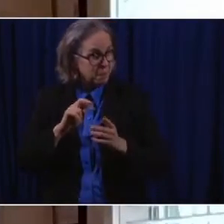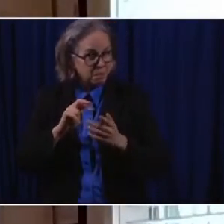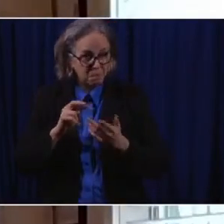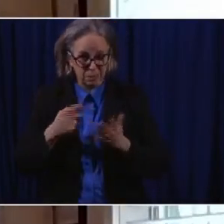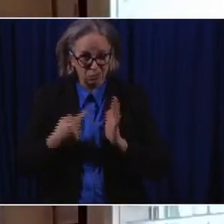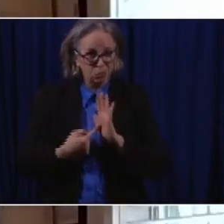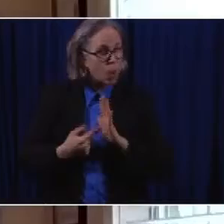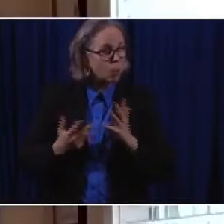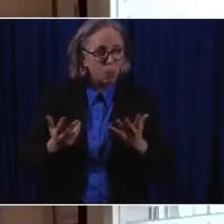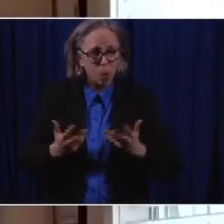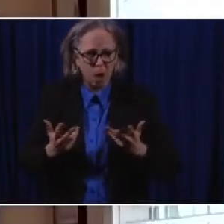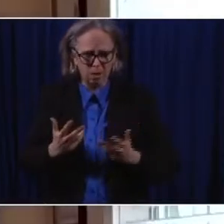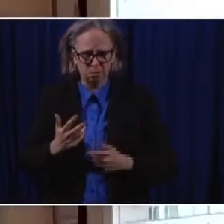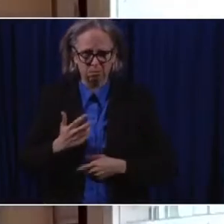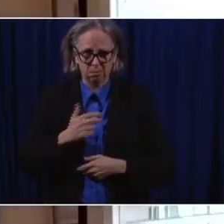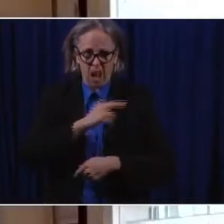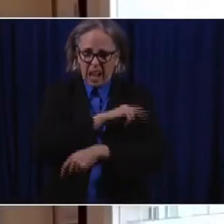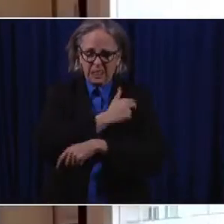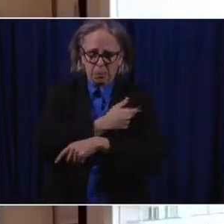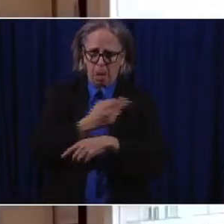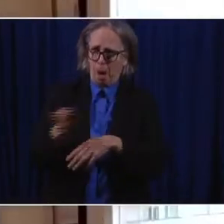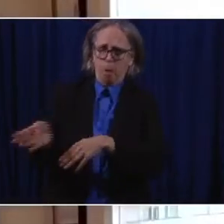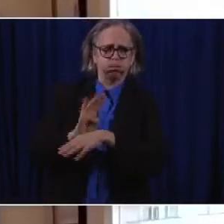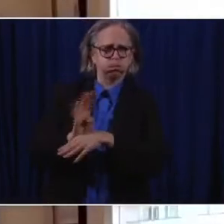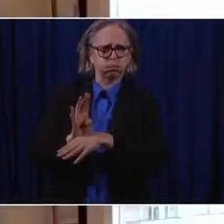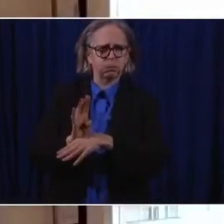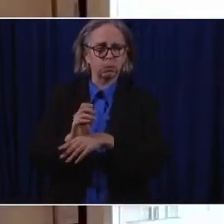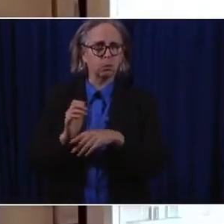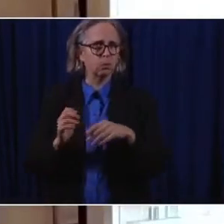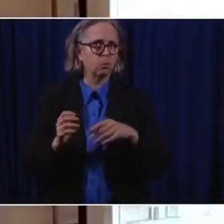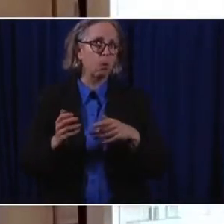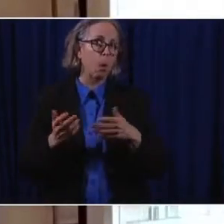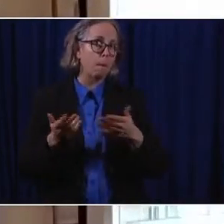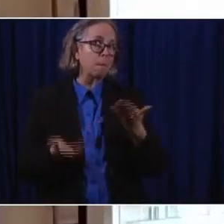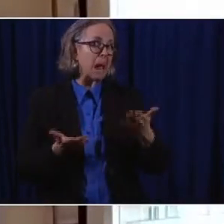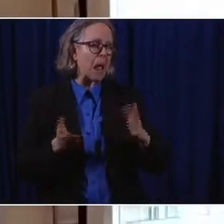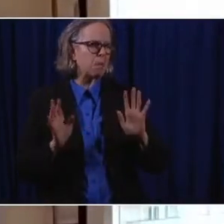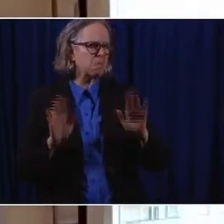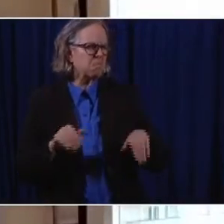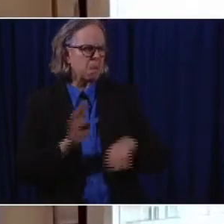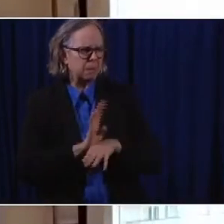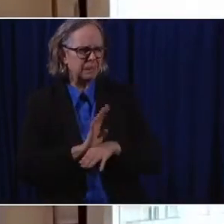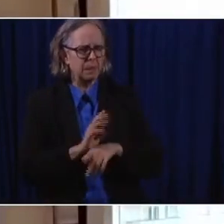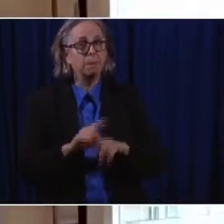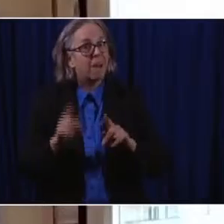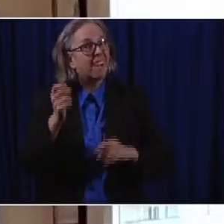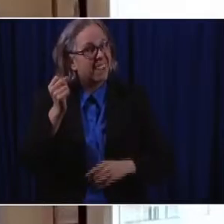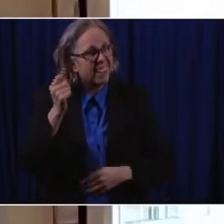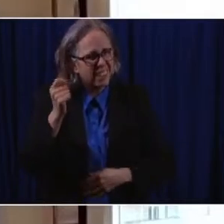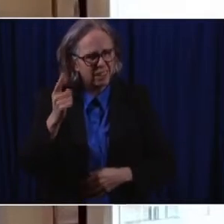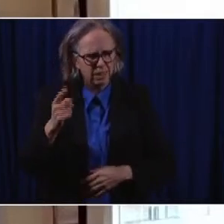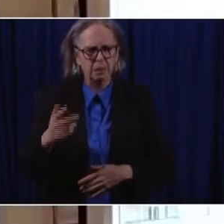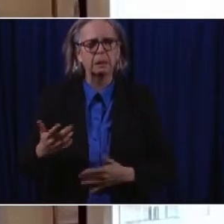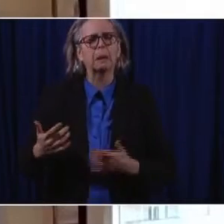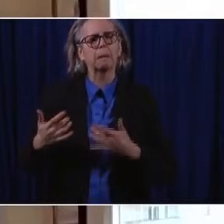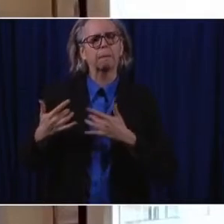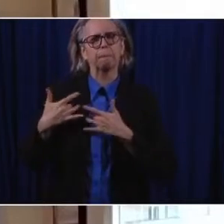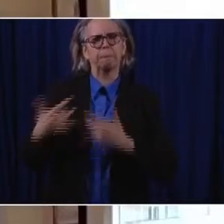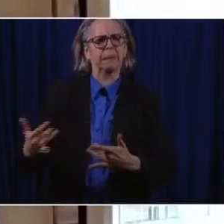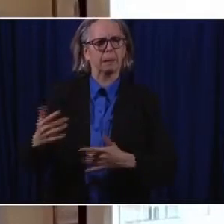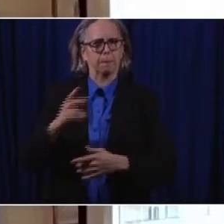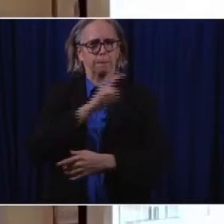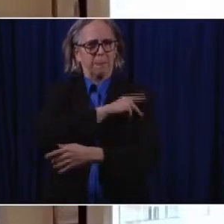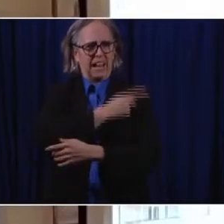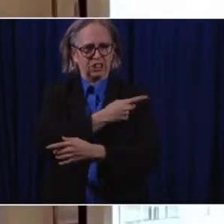hospitals are and why that matters. Now, most of the time, patients don't start off in the ICU. They're